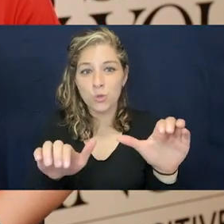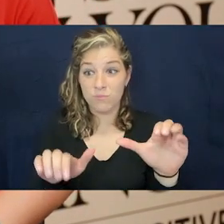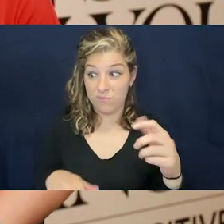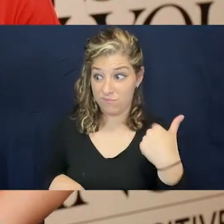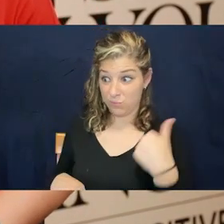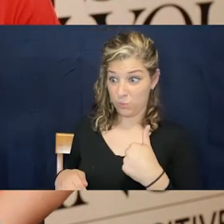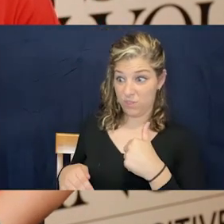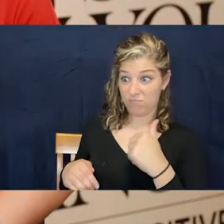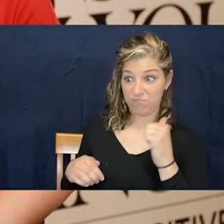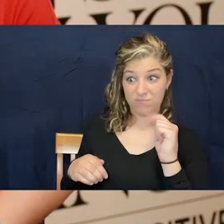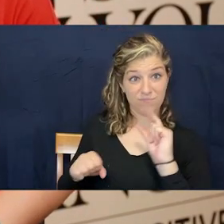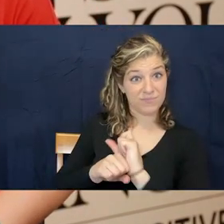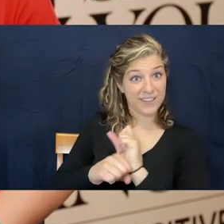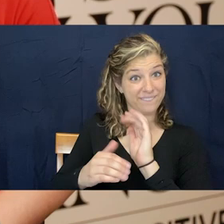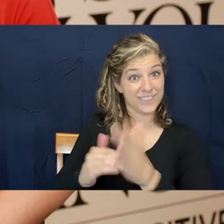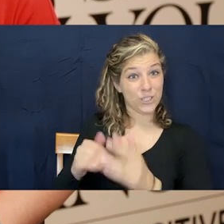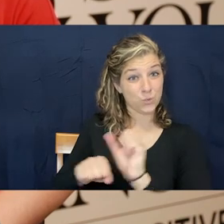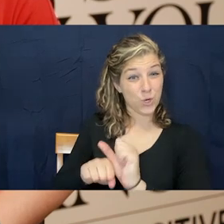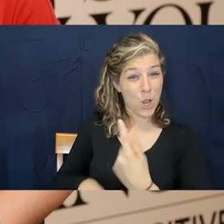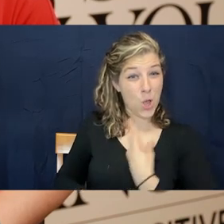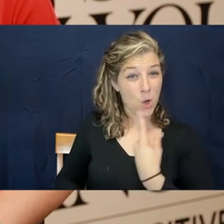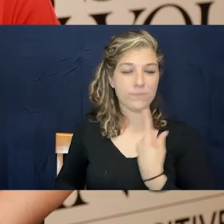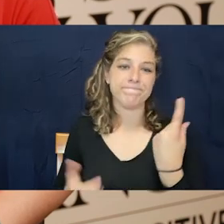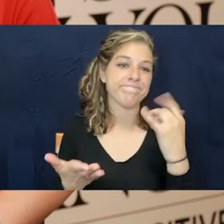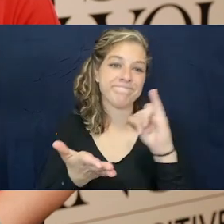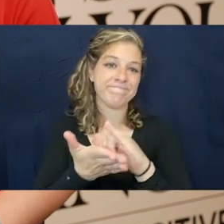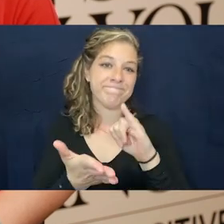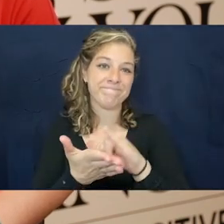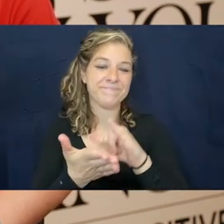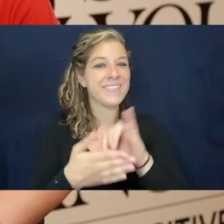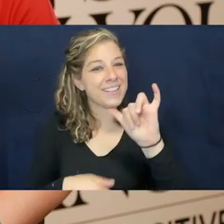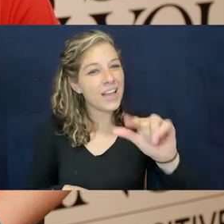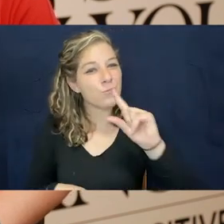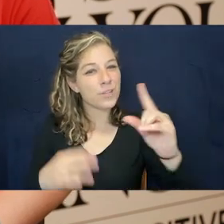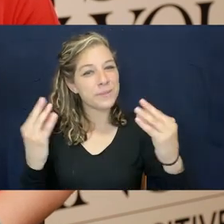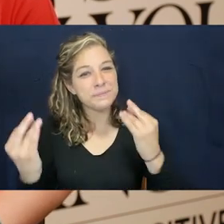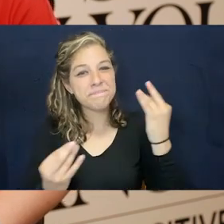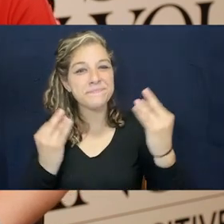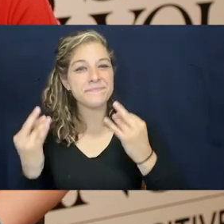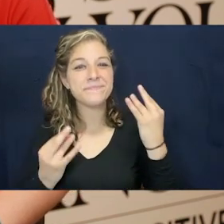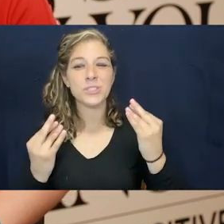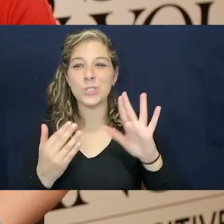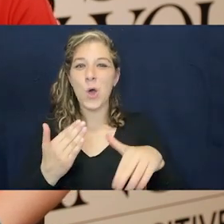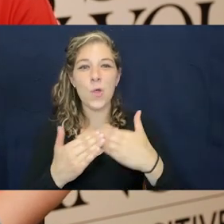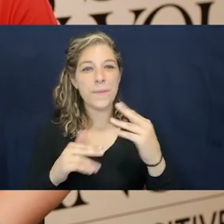You know, Judy Heumann says there's so much work to do, but none of us get this work done